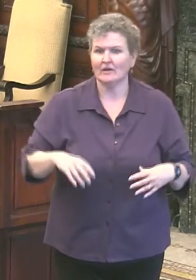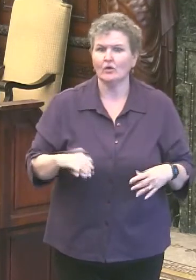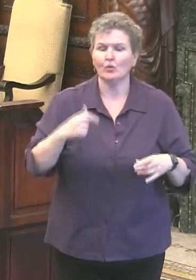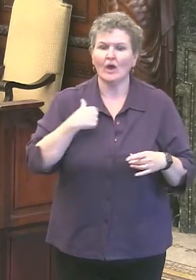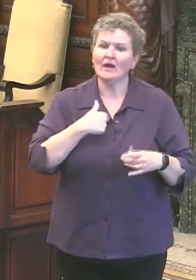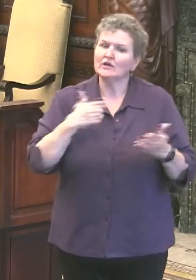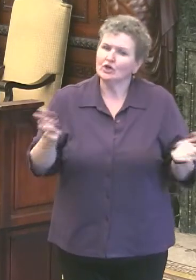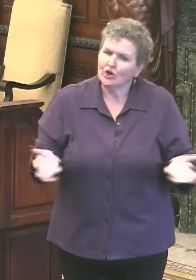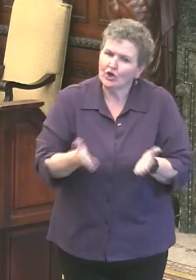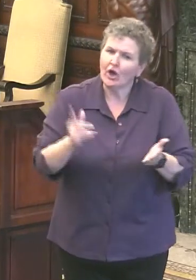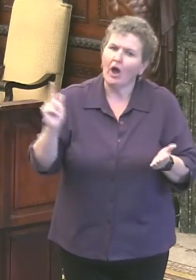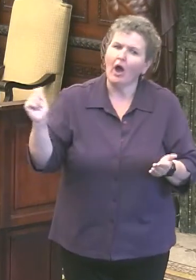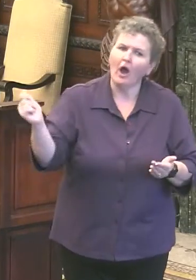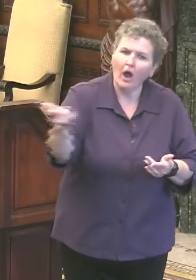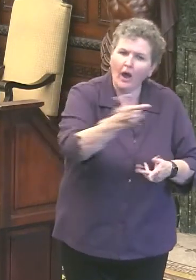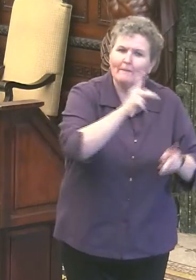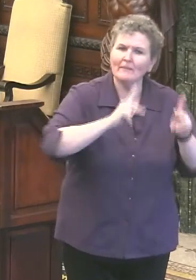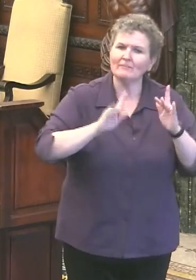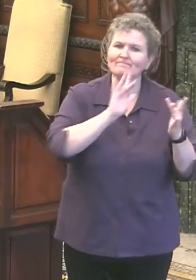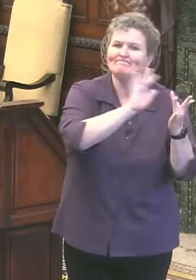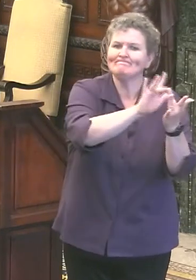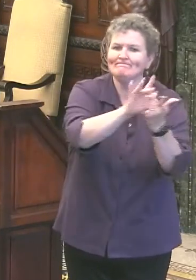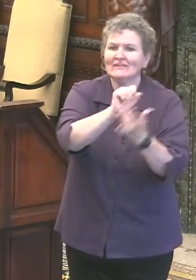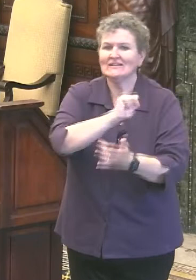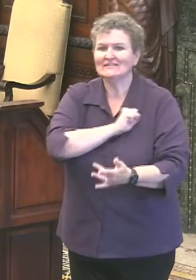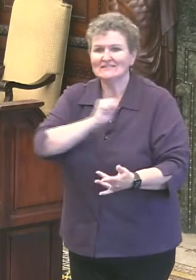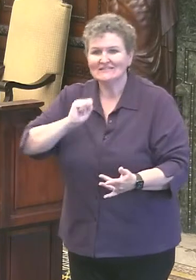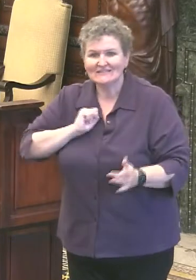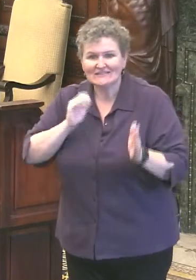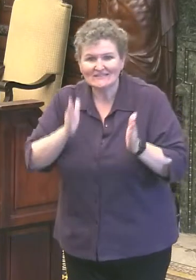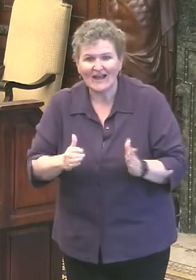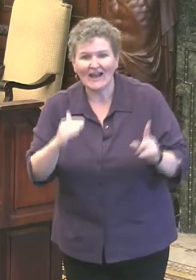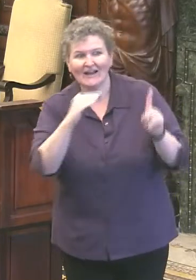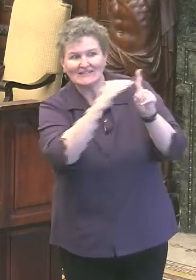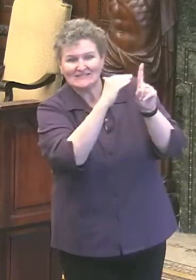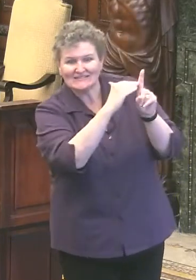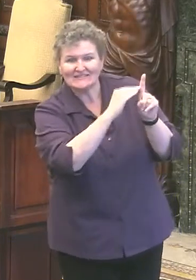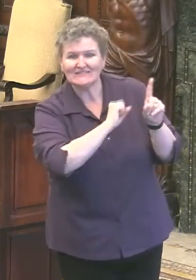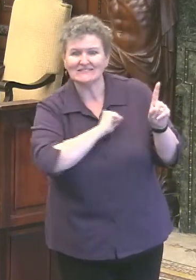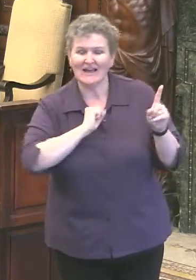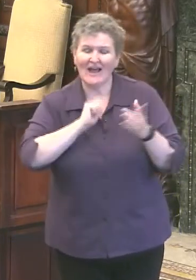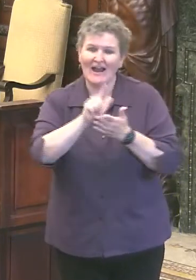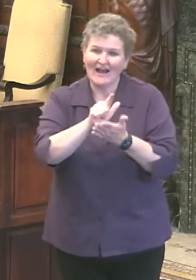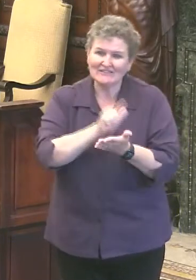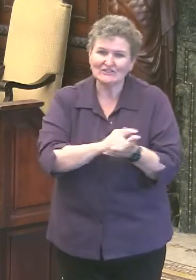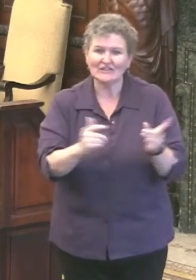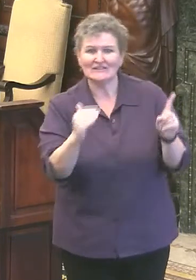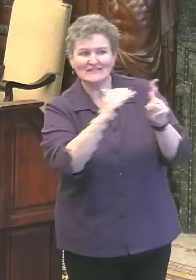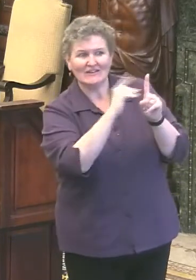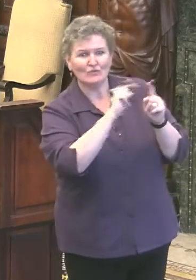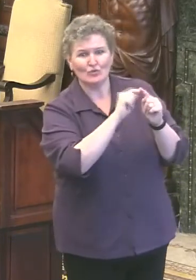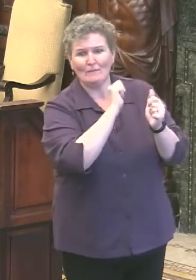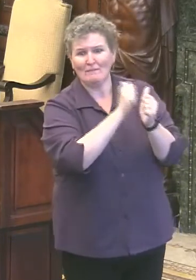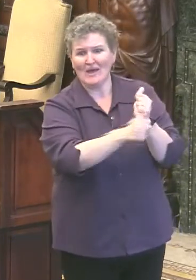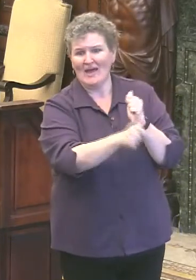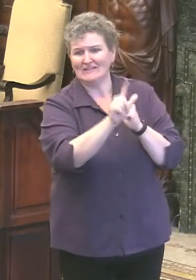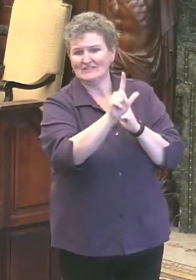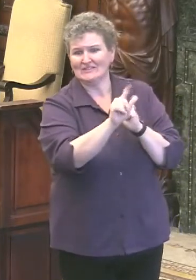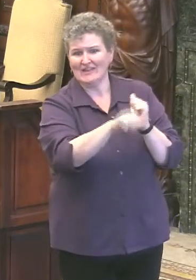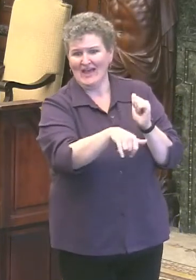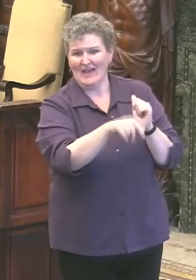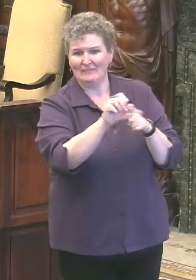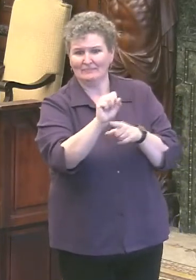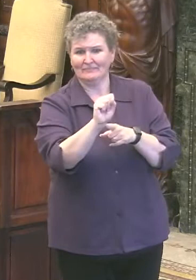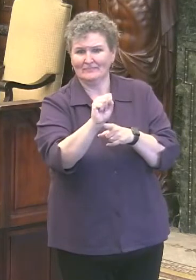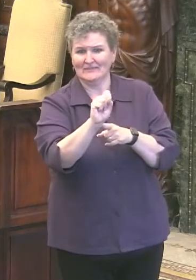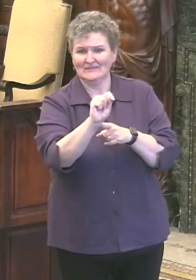to contact our senators from Pennsylvania and advocate for the passing of that package that is in front